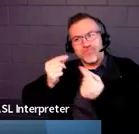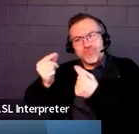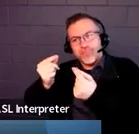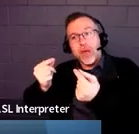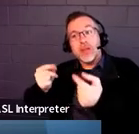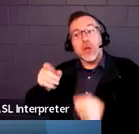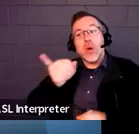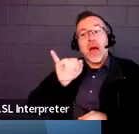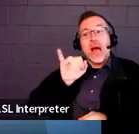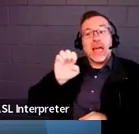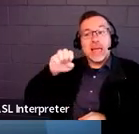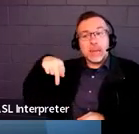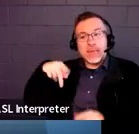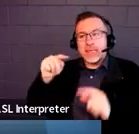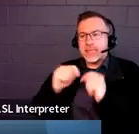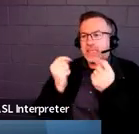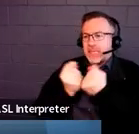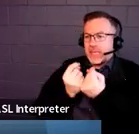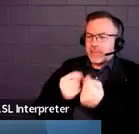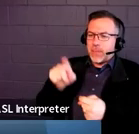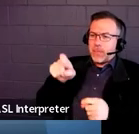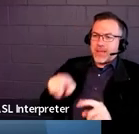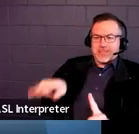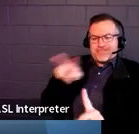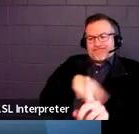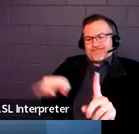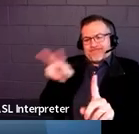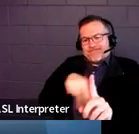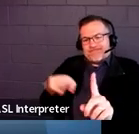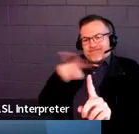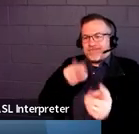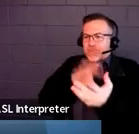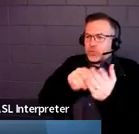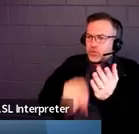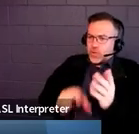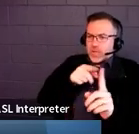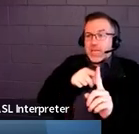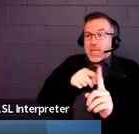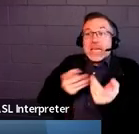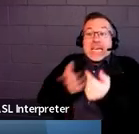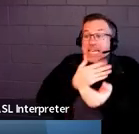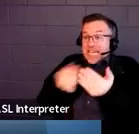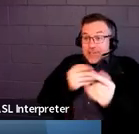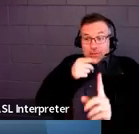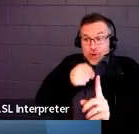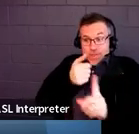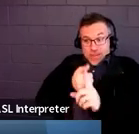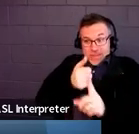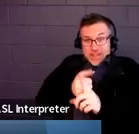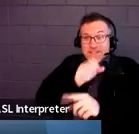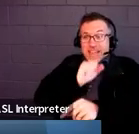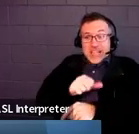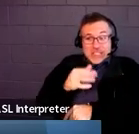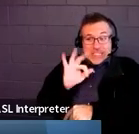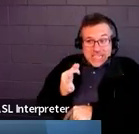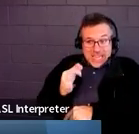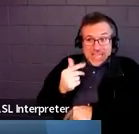can think of how to support our student now that they're in ninth grade, even though they haven't reached 16 years